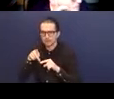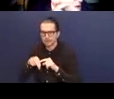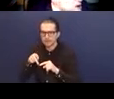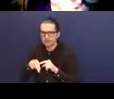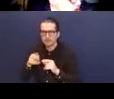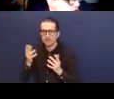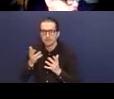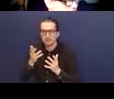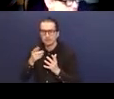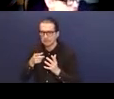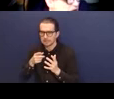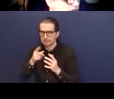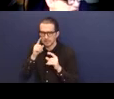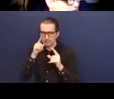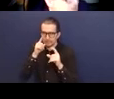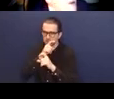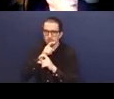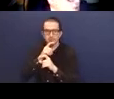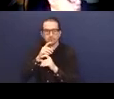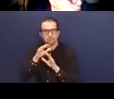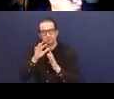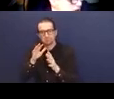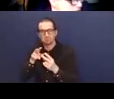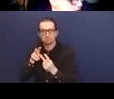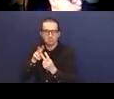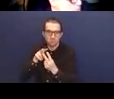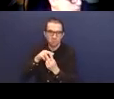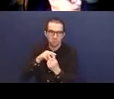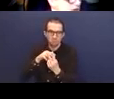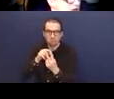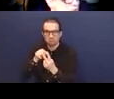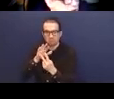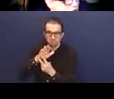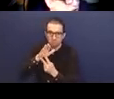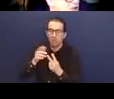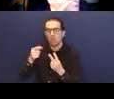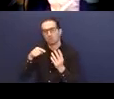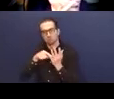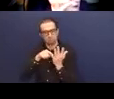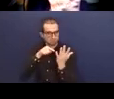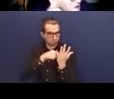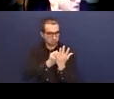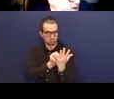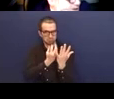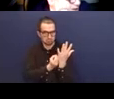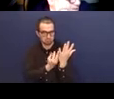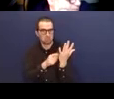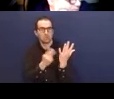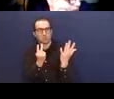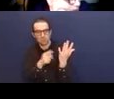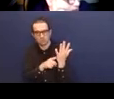13.4%. Now, how different is that to the 0.91% that we got back in